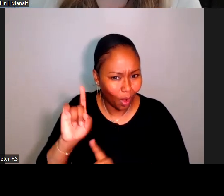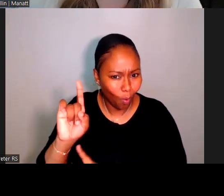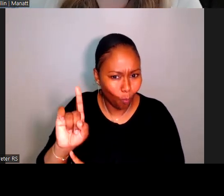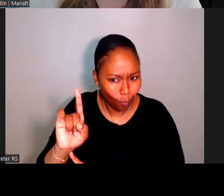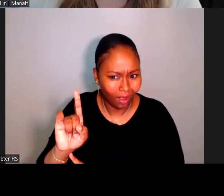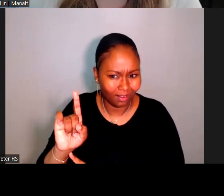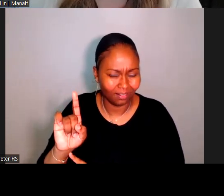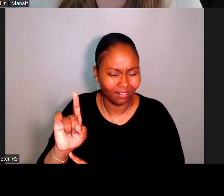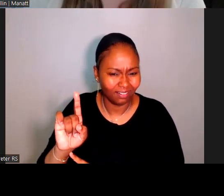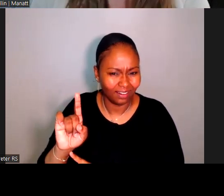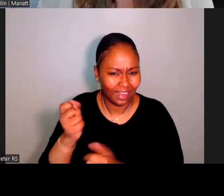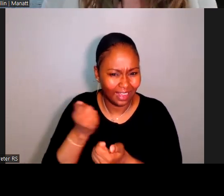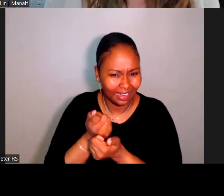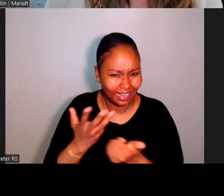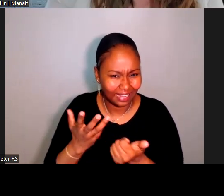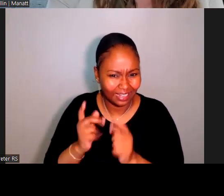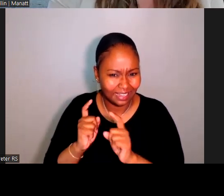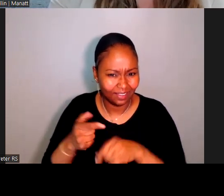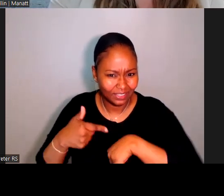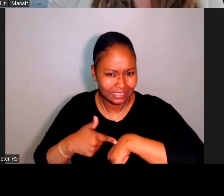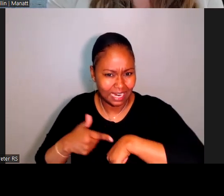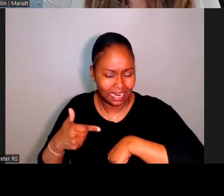we specify at least one per resident?